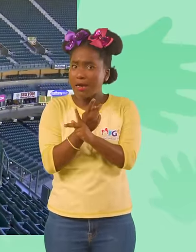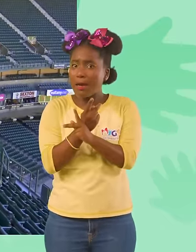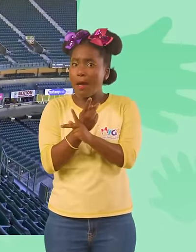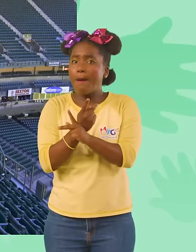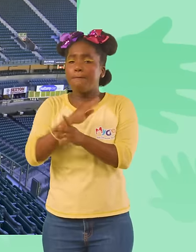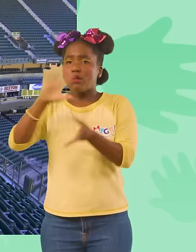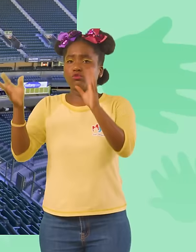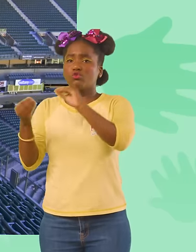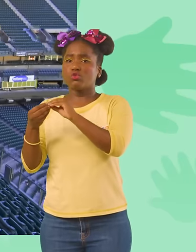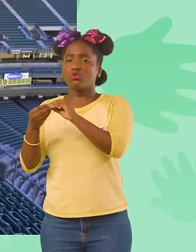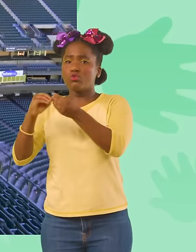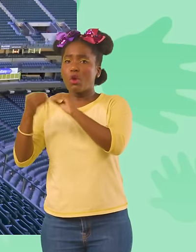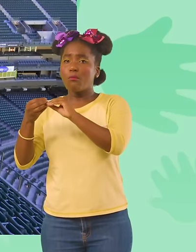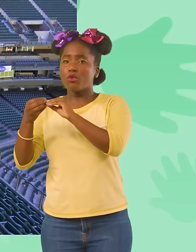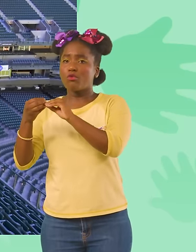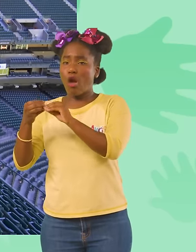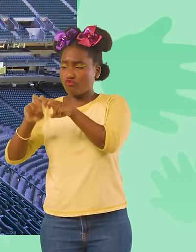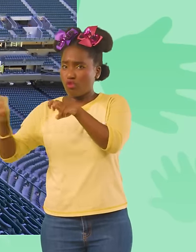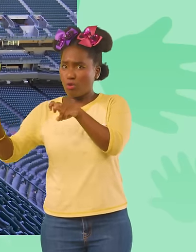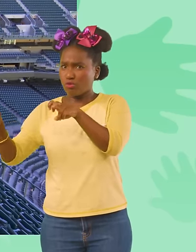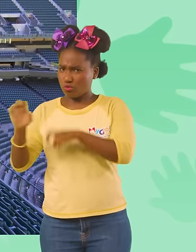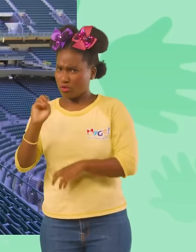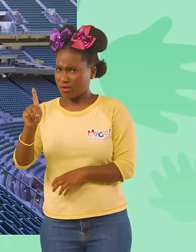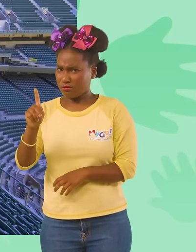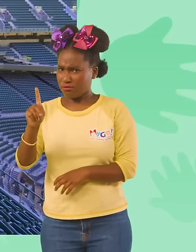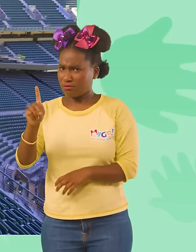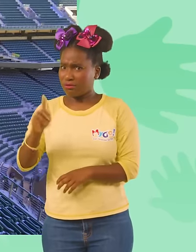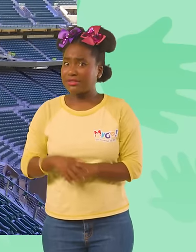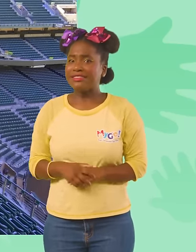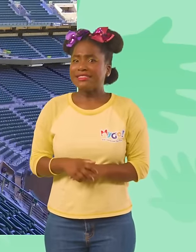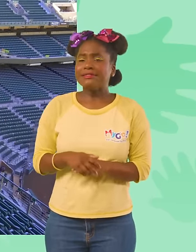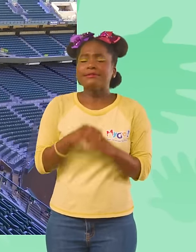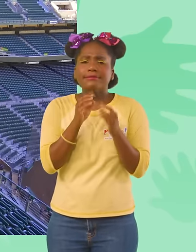total amount of rows. Okay? Let's see.